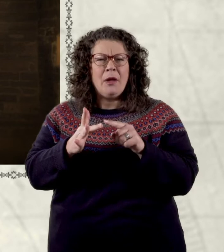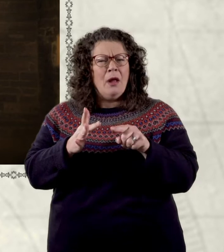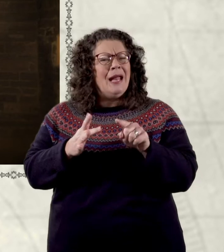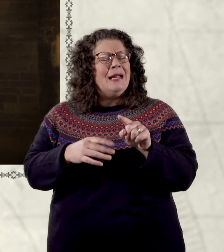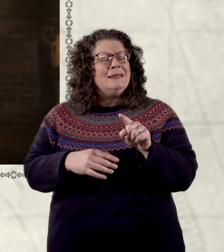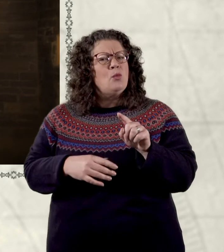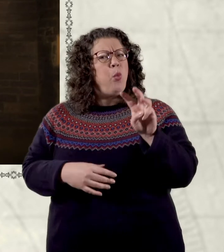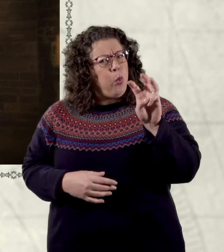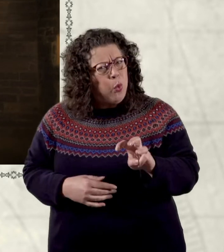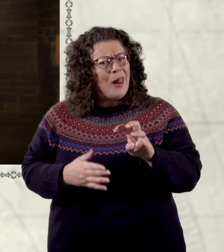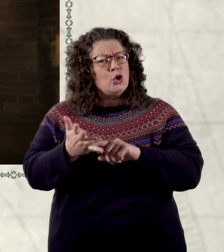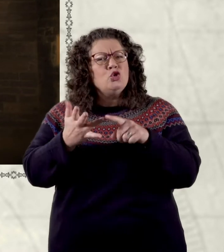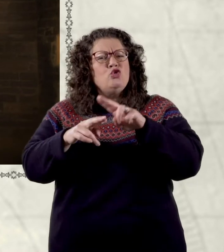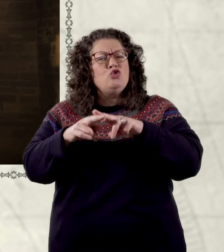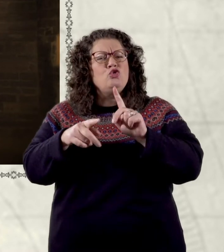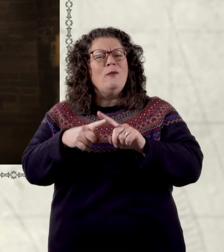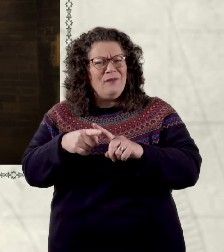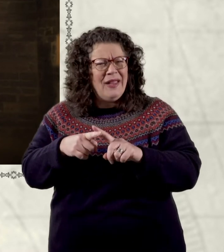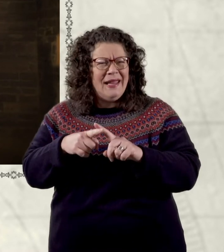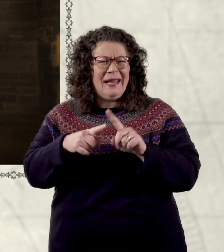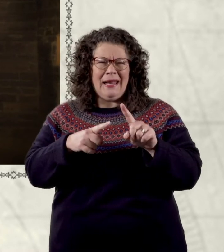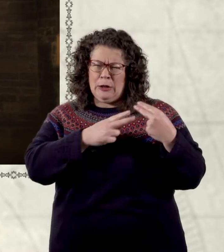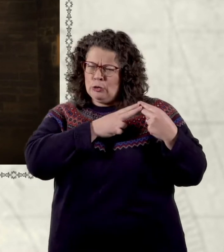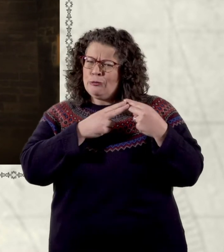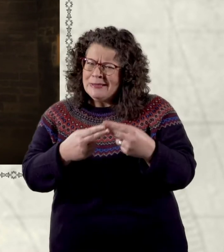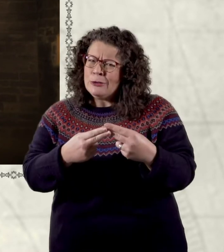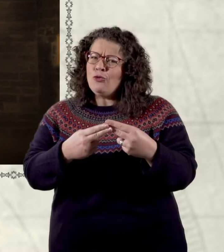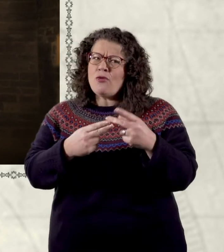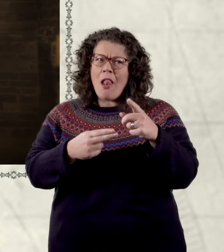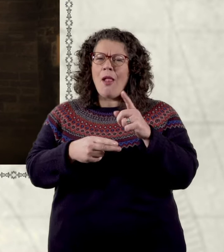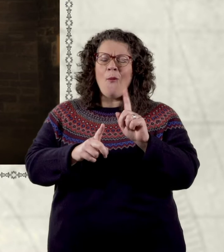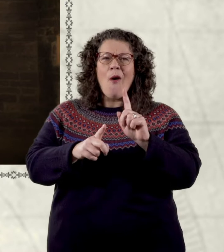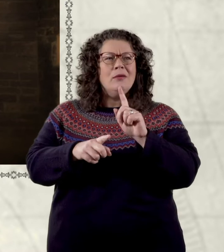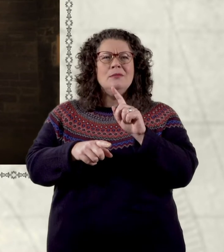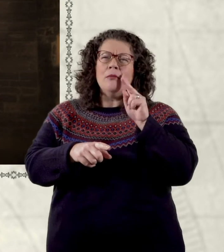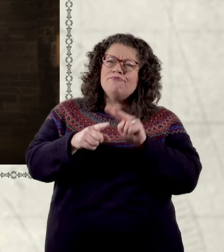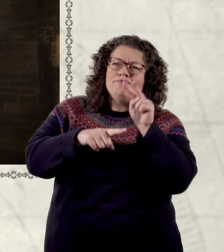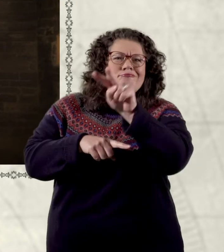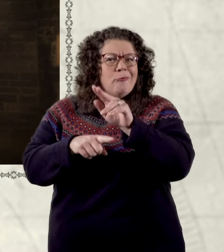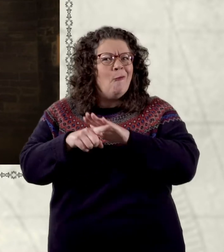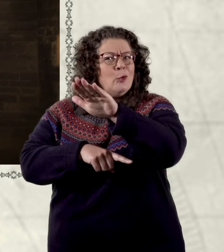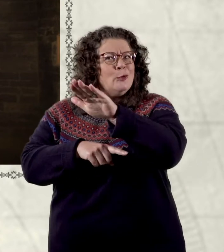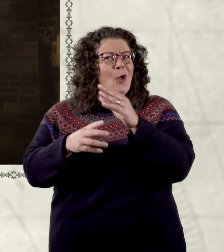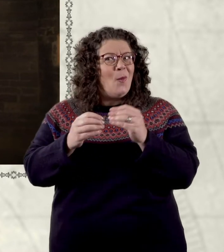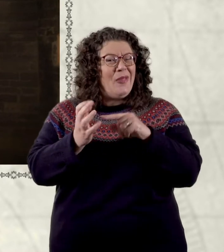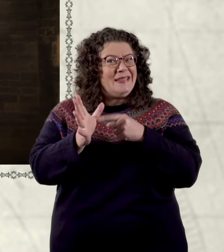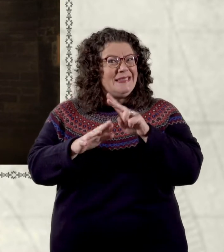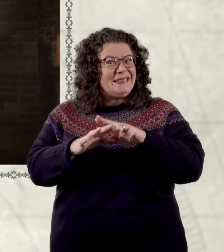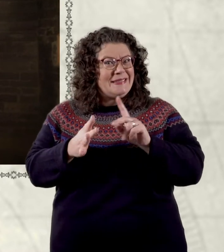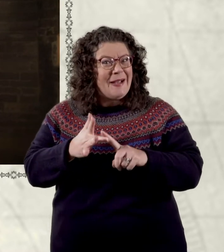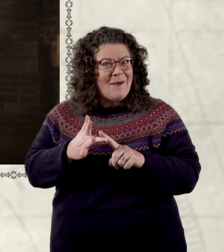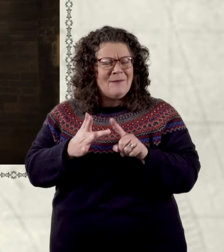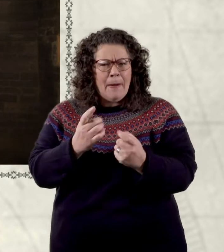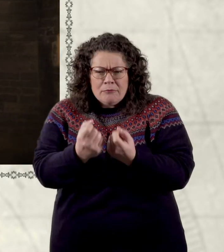Welsh toffee, and traditionally, people used to tell their future with taffy. They'd boil it on an